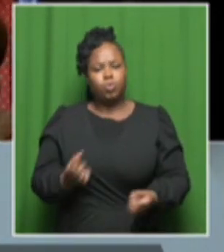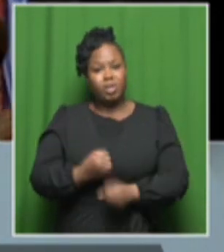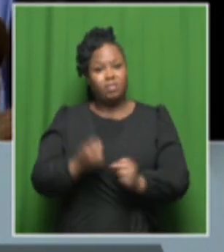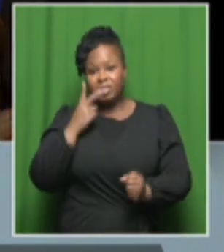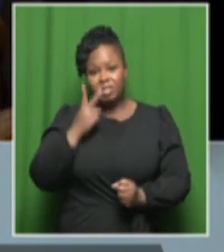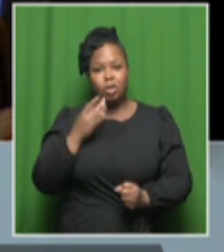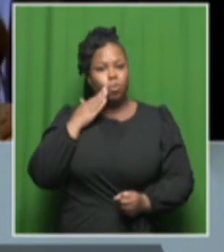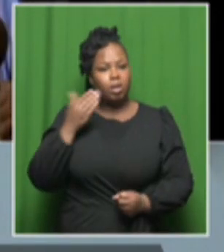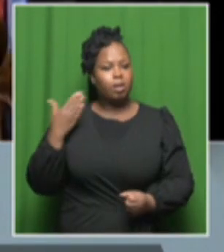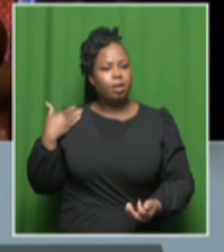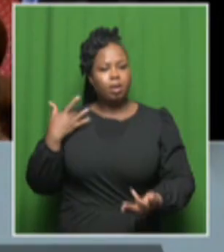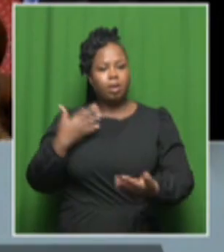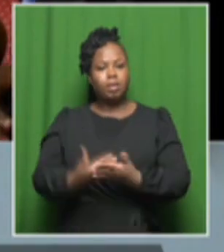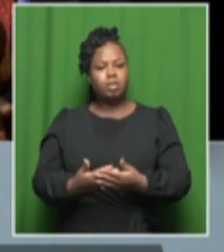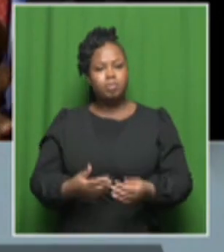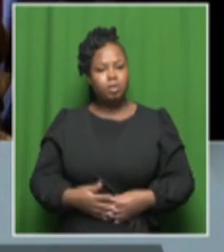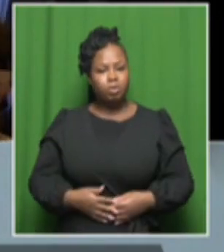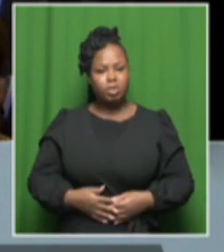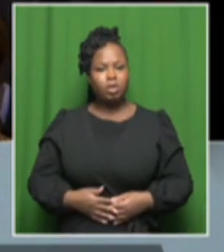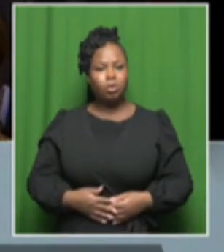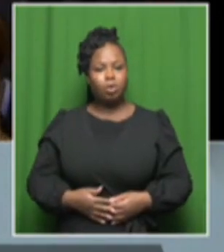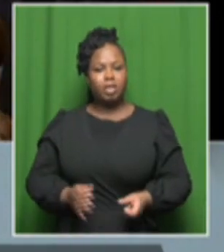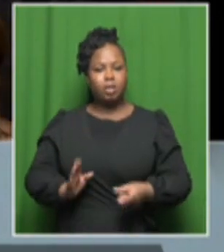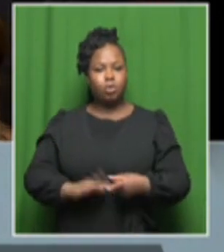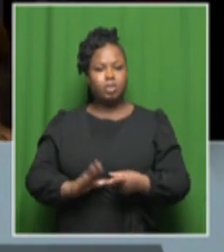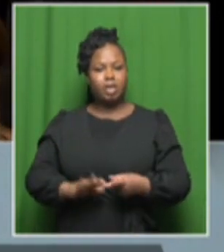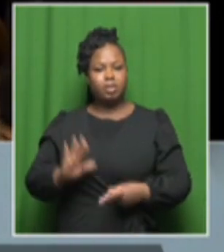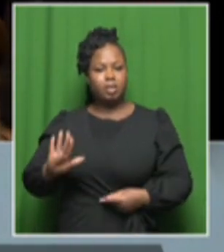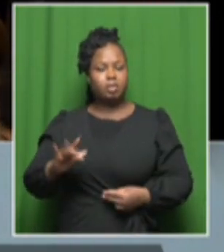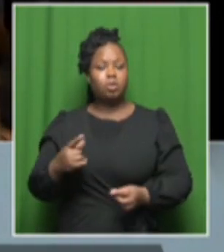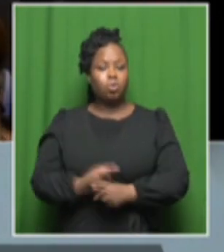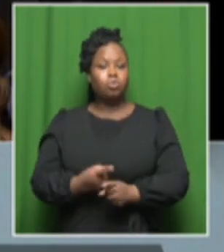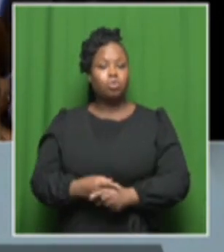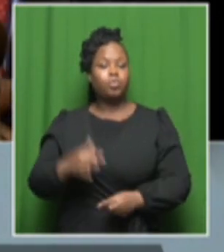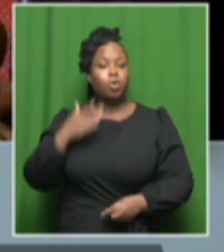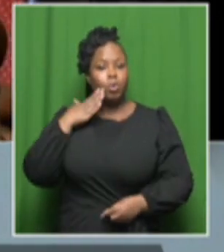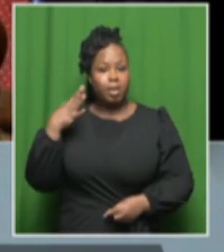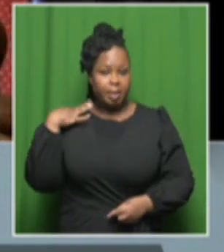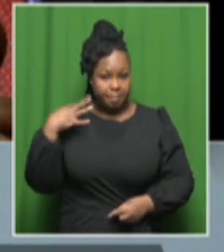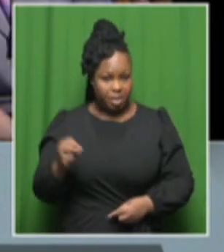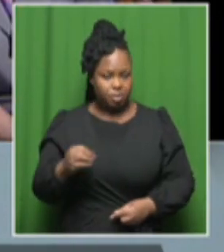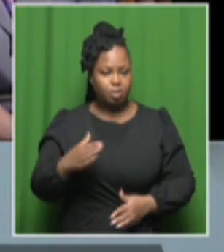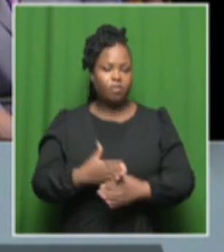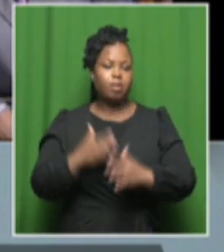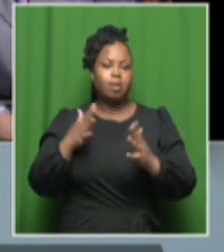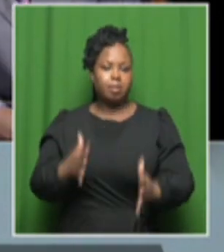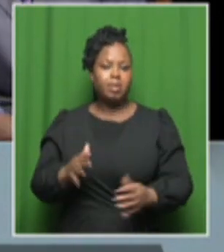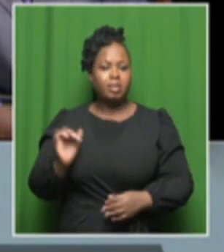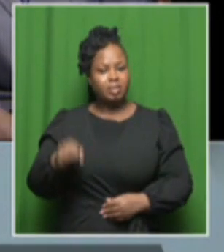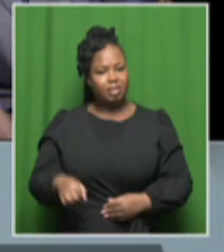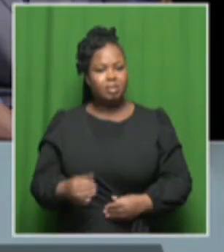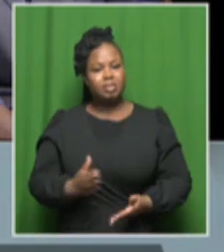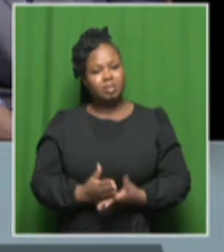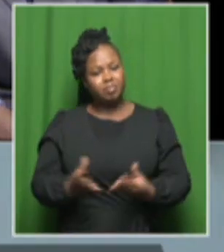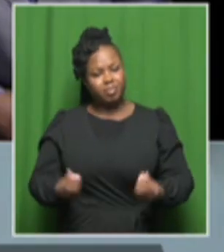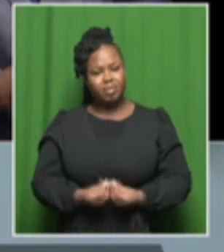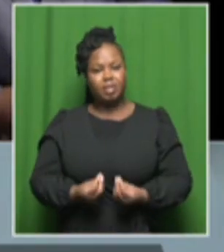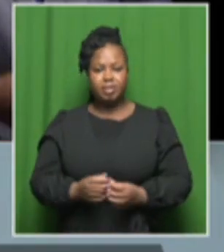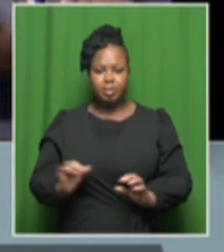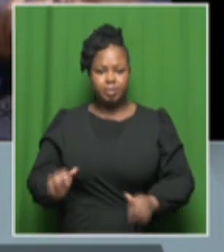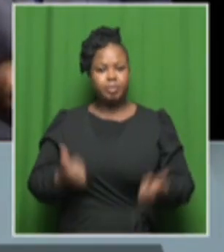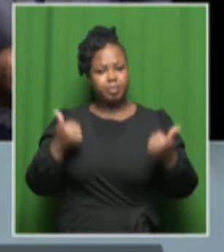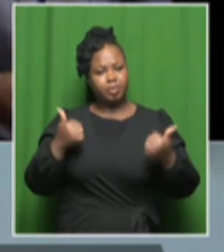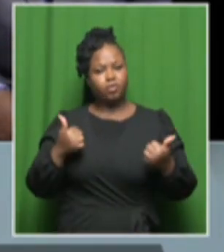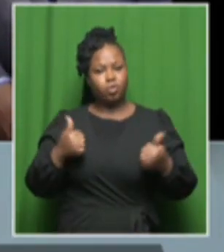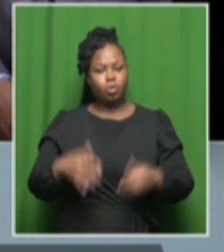under his tenure. However, we have to go back as well when he was the Minister of Labour. There were great things that were achieved during